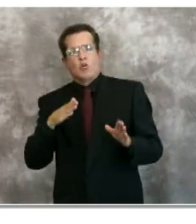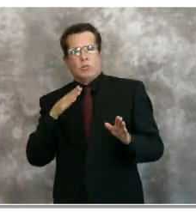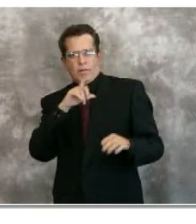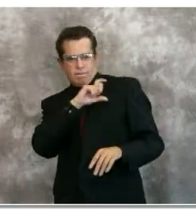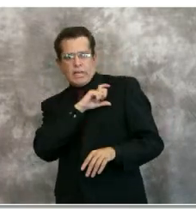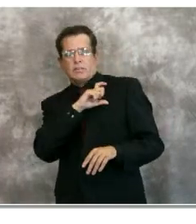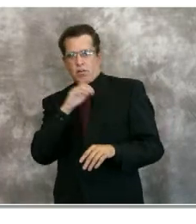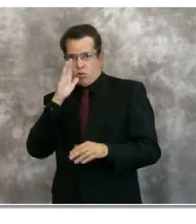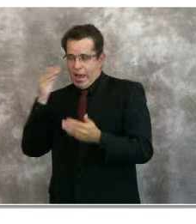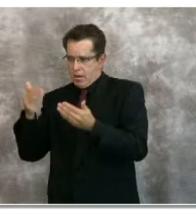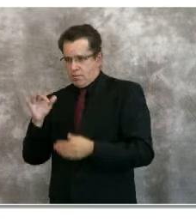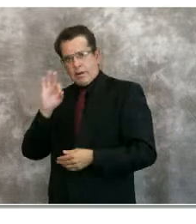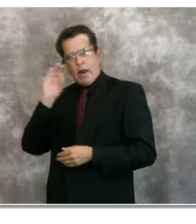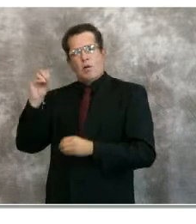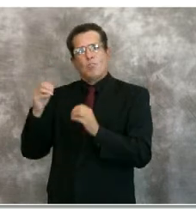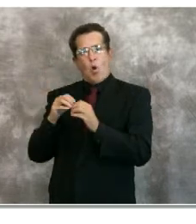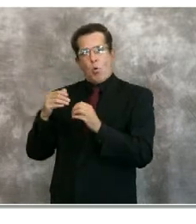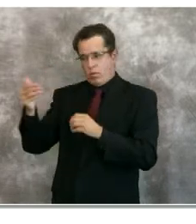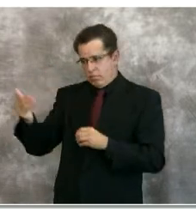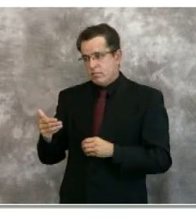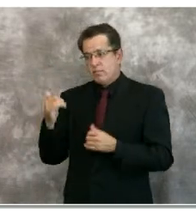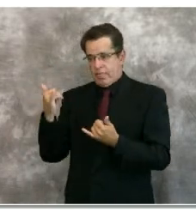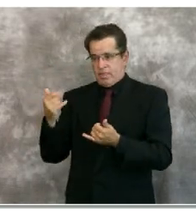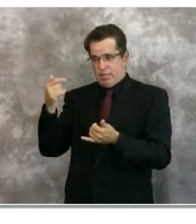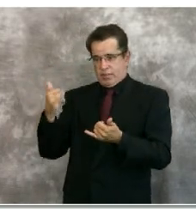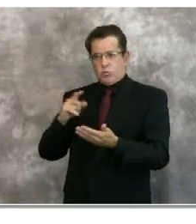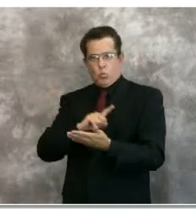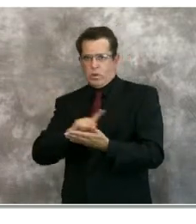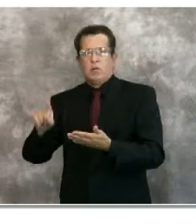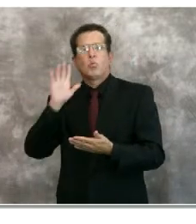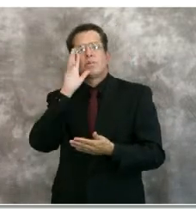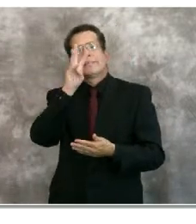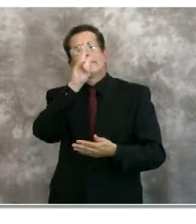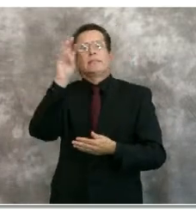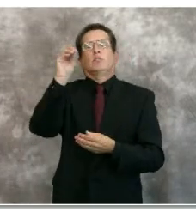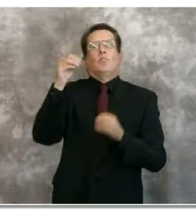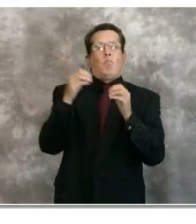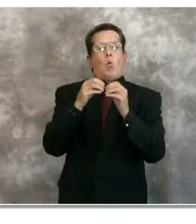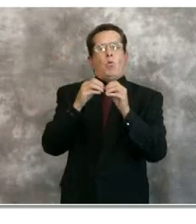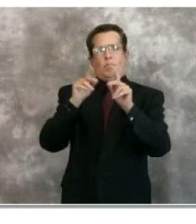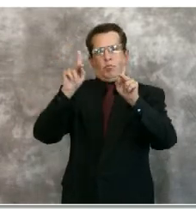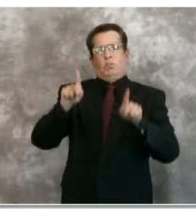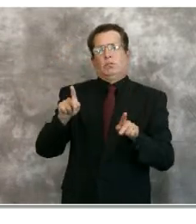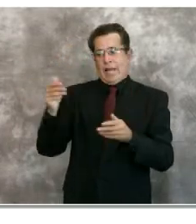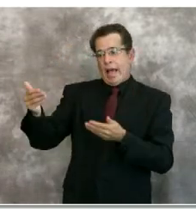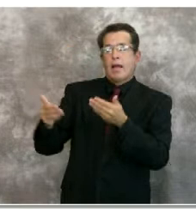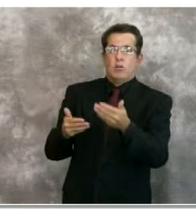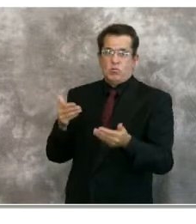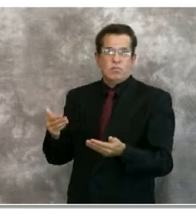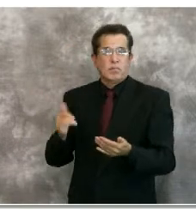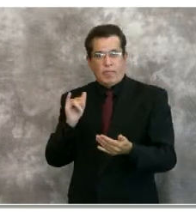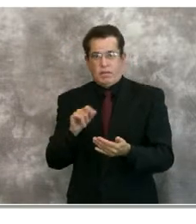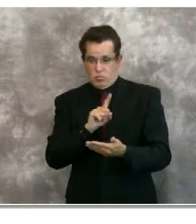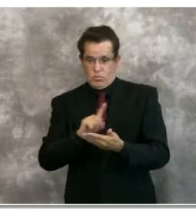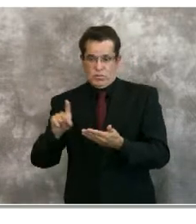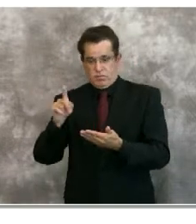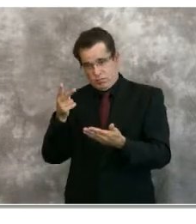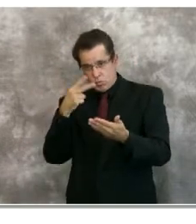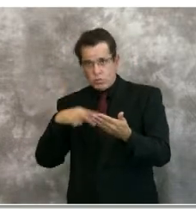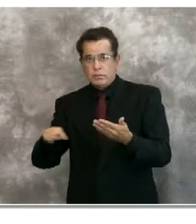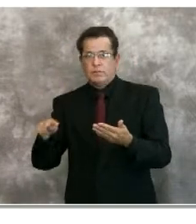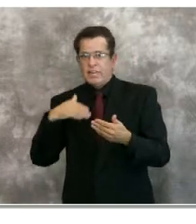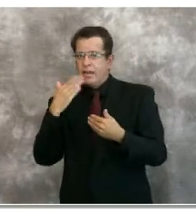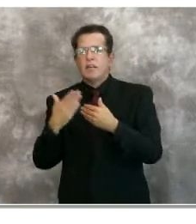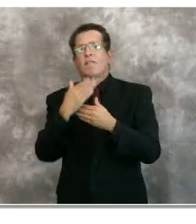the end of this week, we will add an additional 60 case investigators. So over the next week